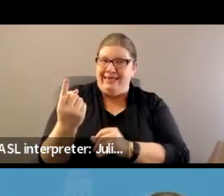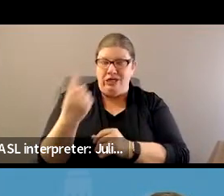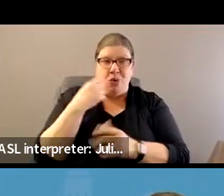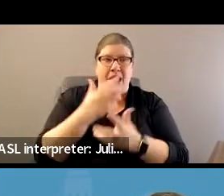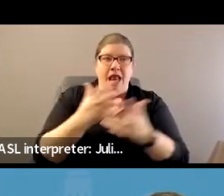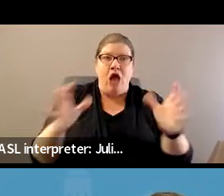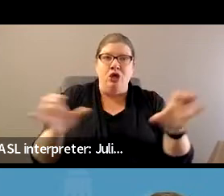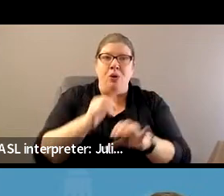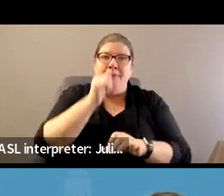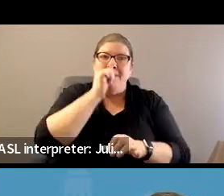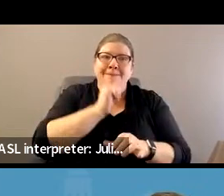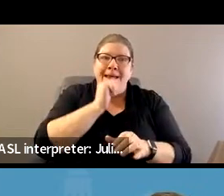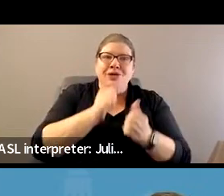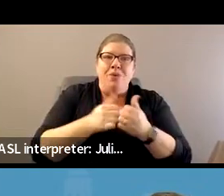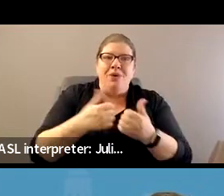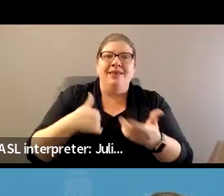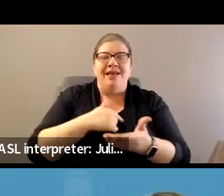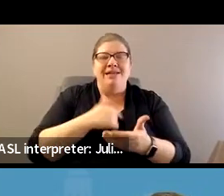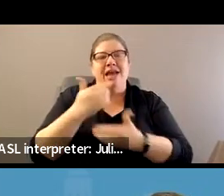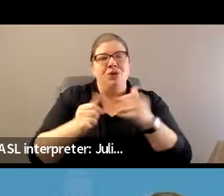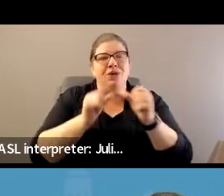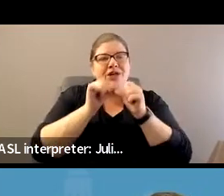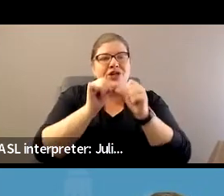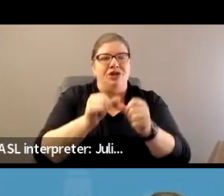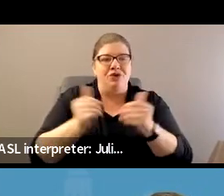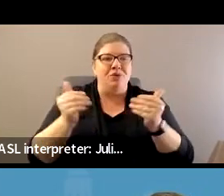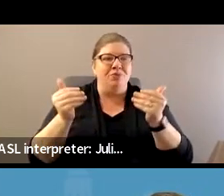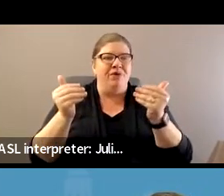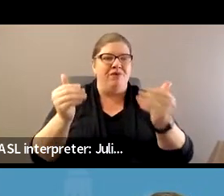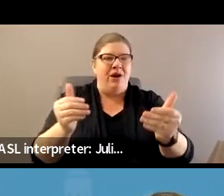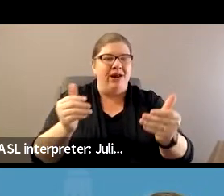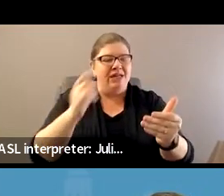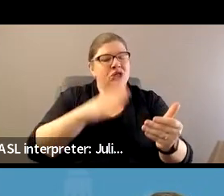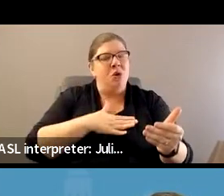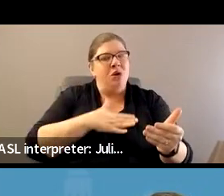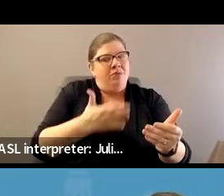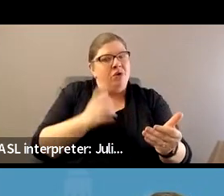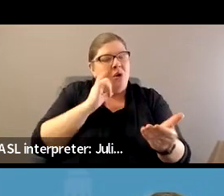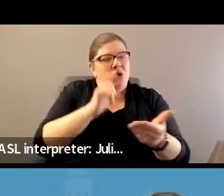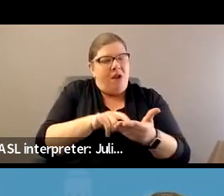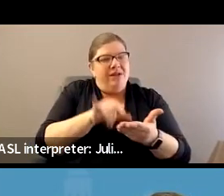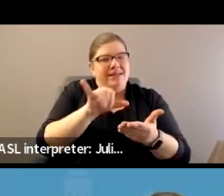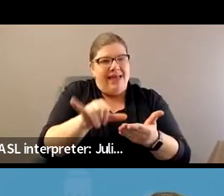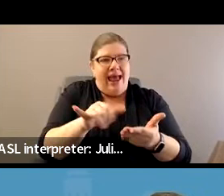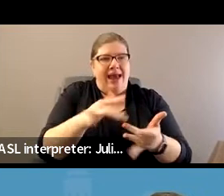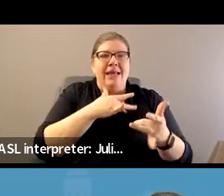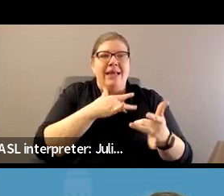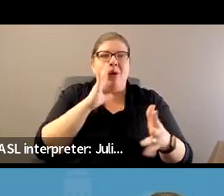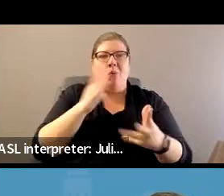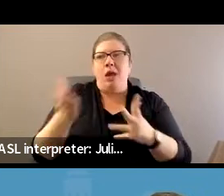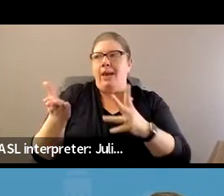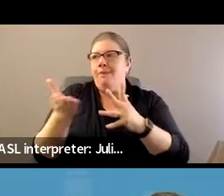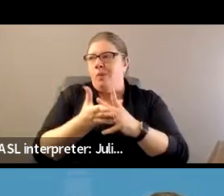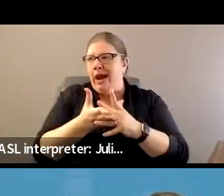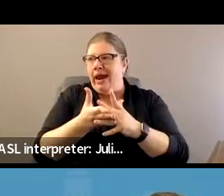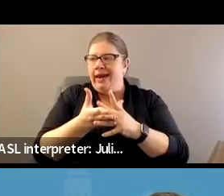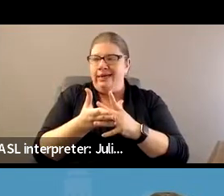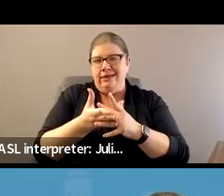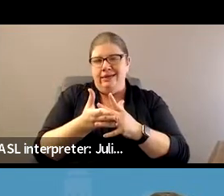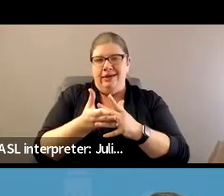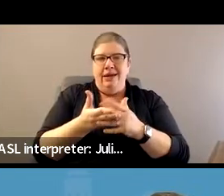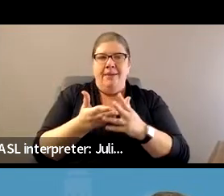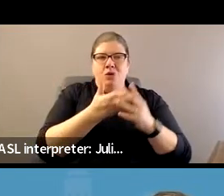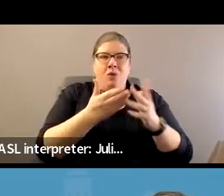just stay patient with us as we continue to move forward. I want to just acknowledge that, and we'll typically take a break here between the action agenda